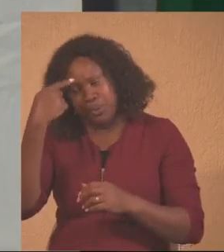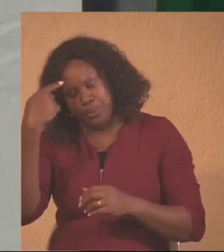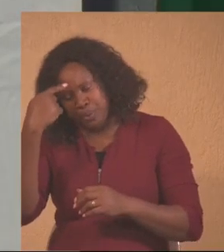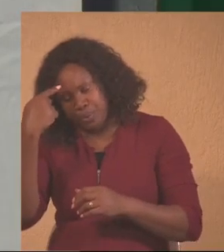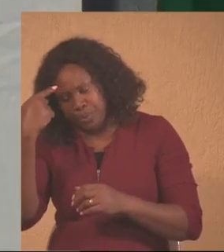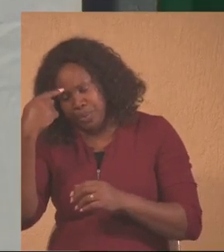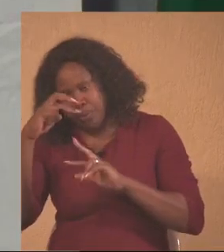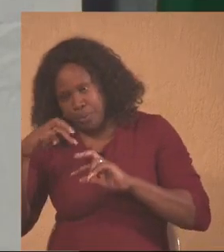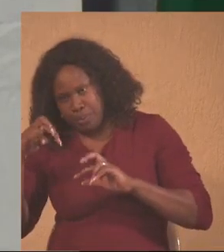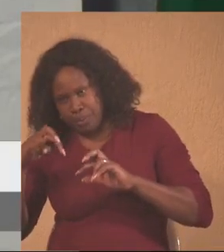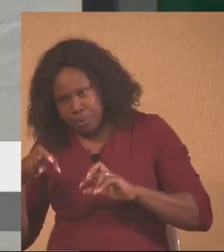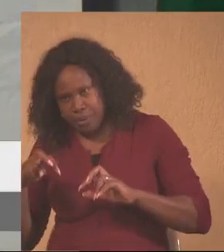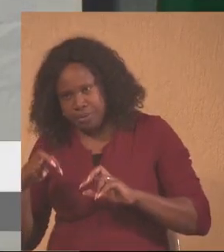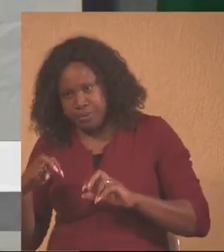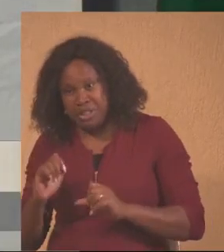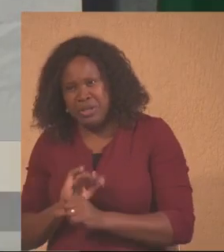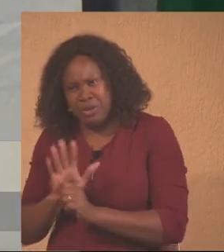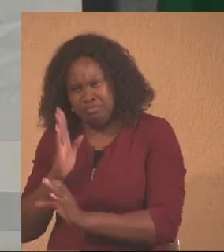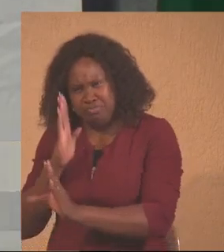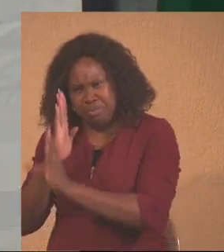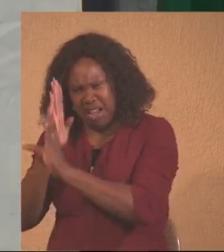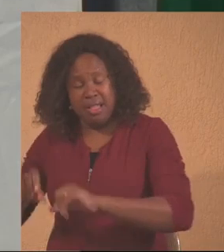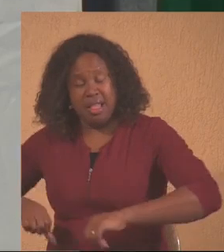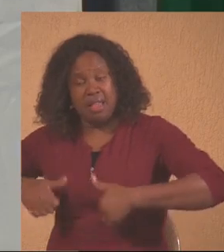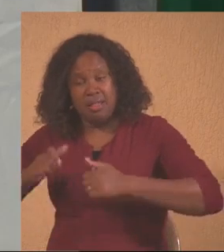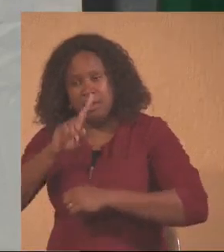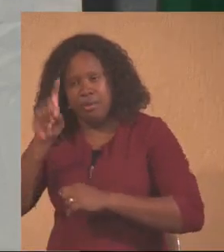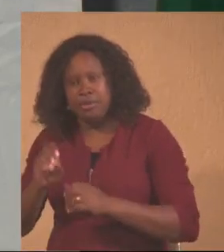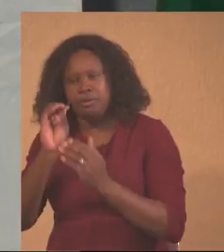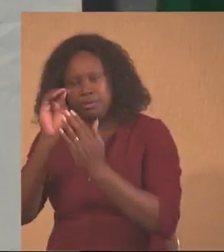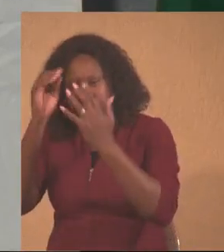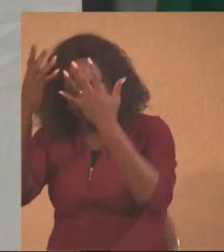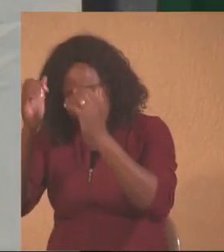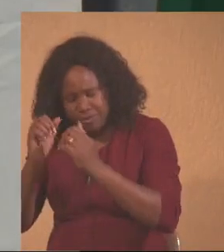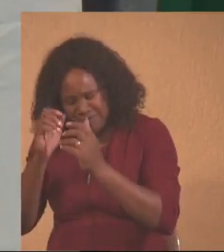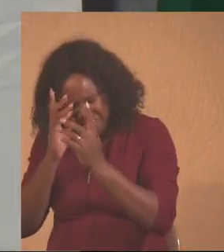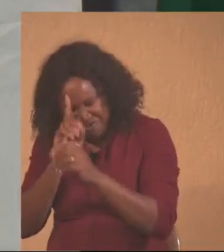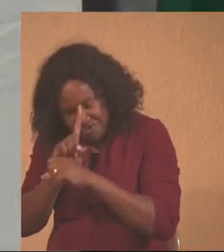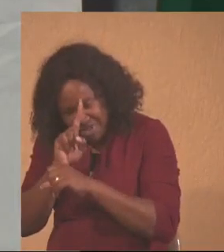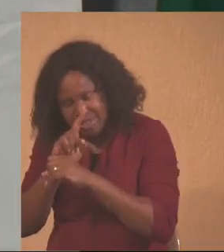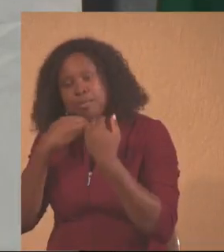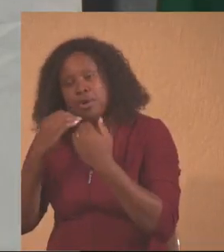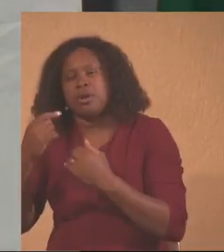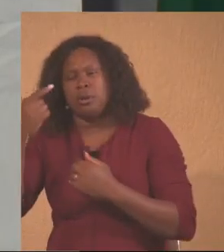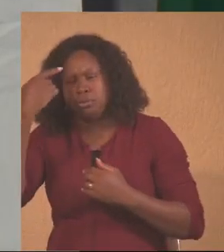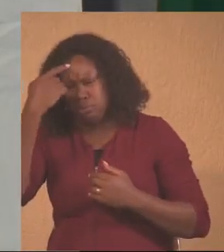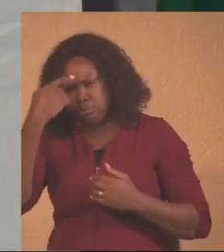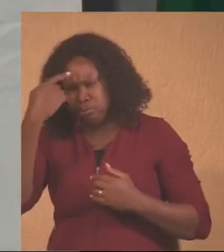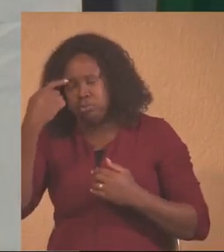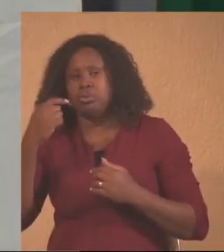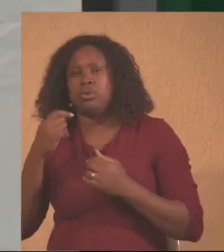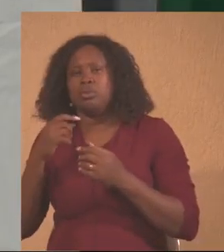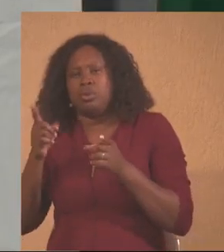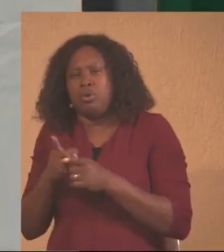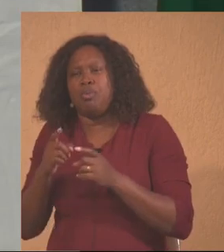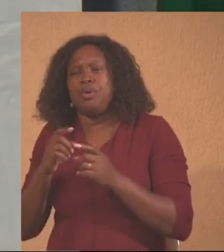is a health questionnaire, COVID specific, that you have to complete to give us a brief travel history,